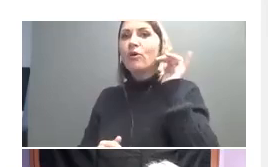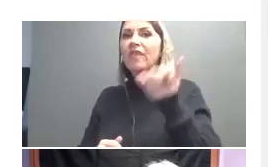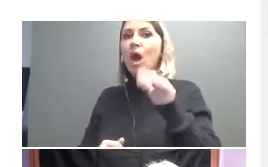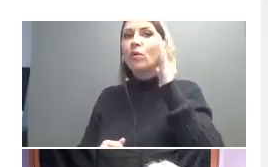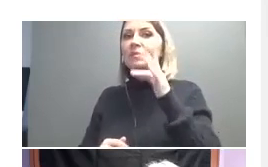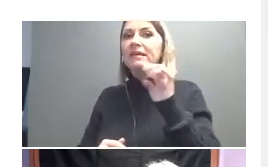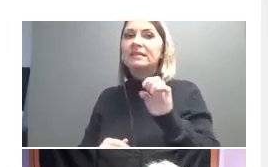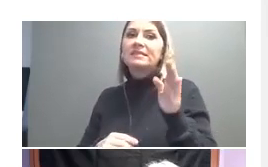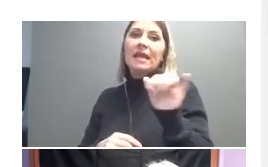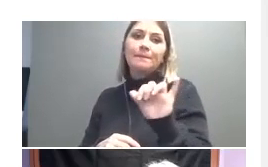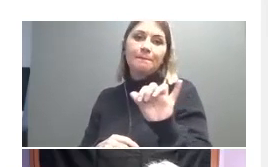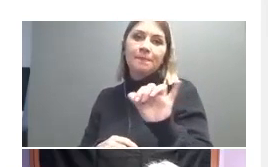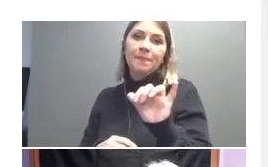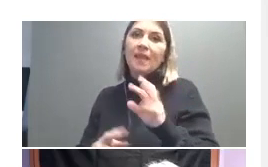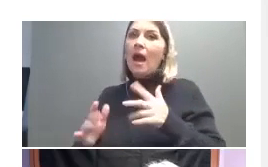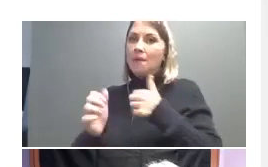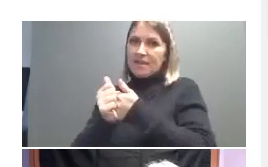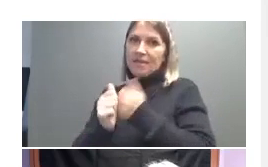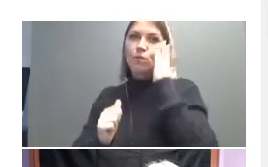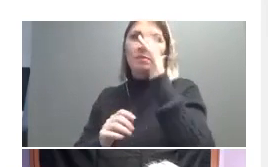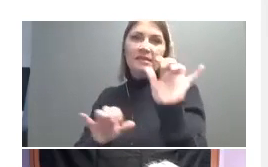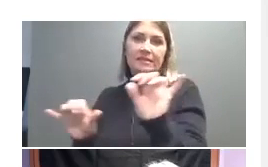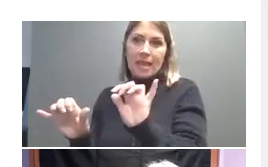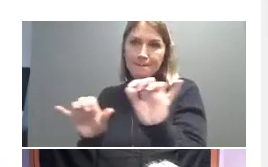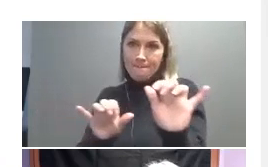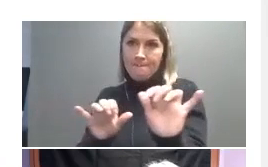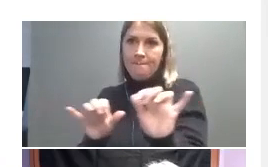thing. Updating everything would still be the same thing, and